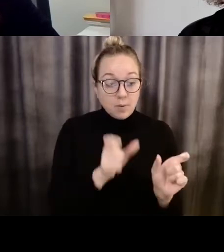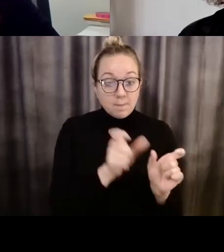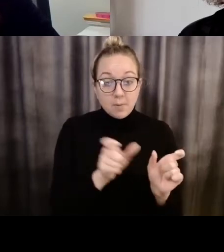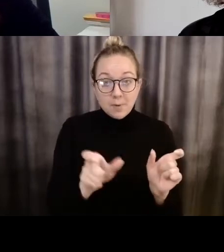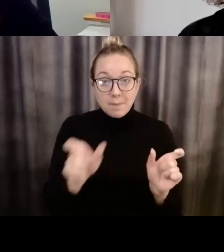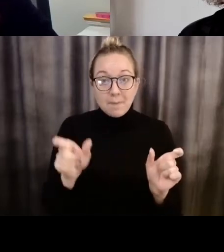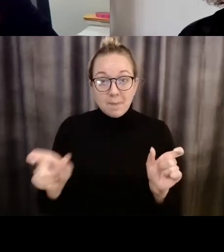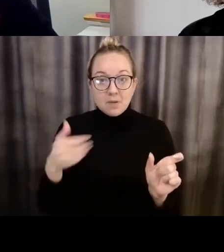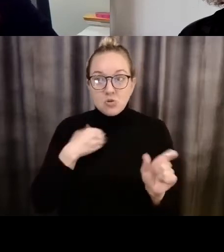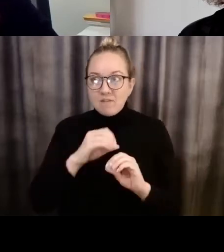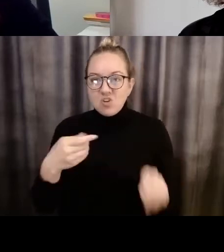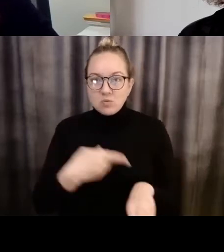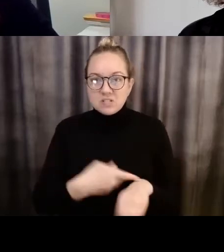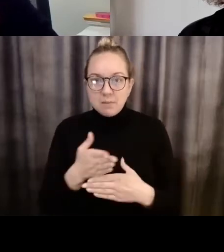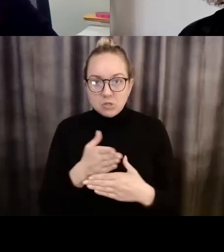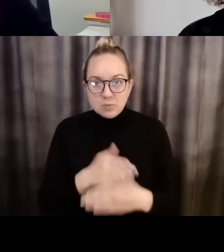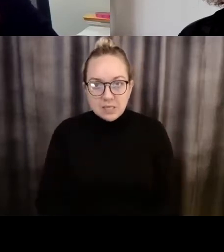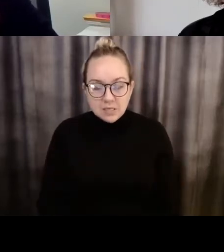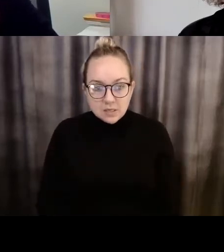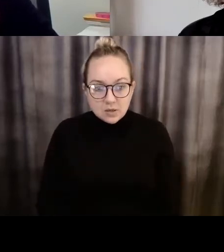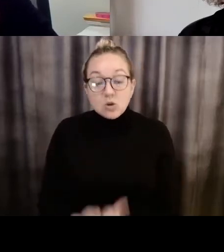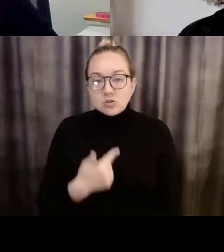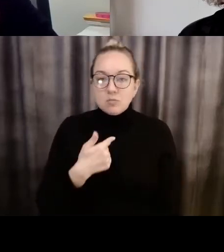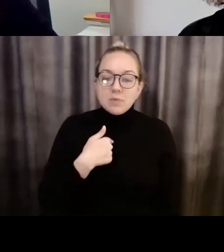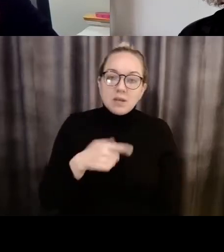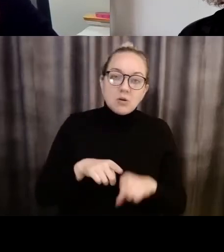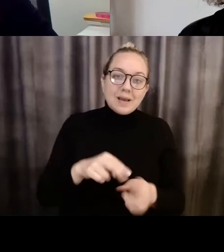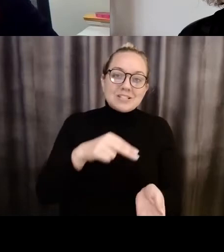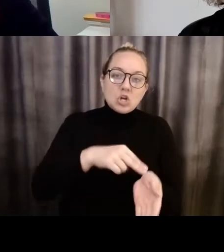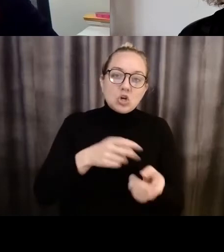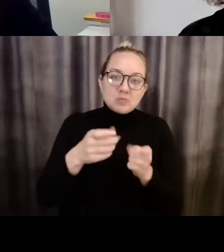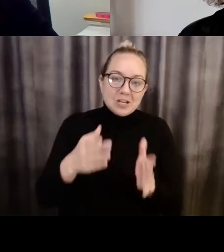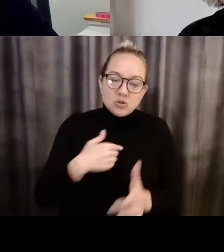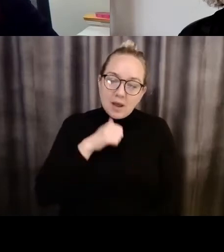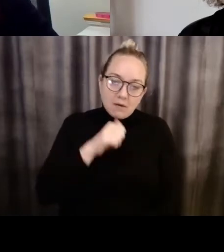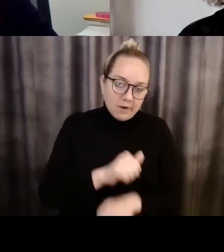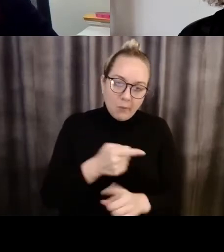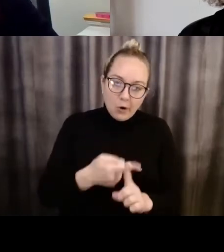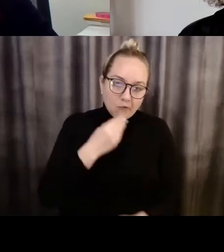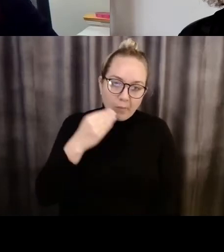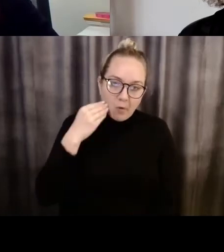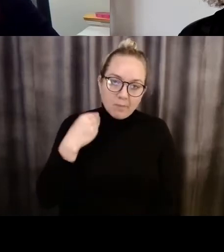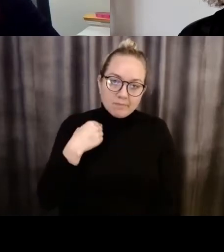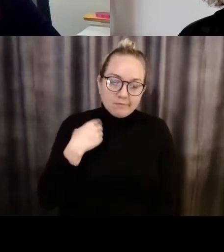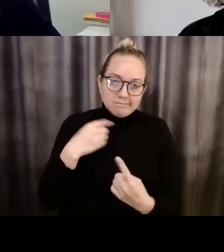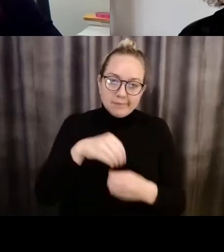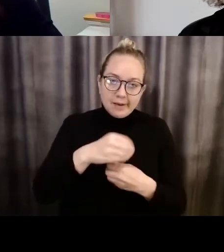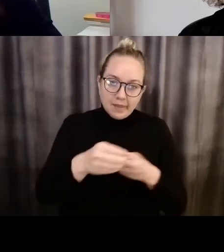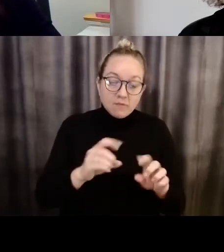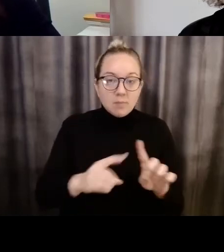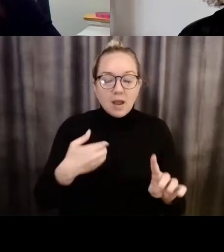who, as a nurse manager, didn't have that time where I worked from home. I have been in there, but I've had all these meetings. And